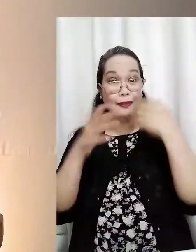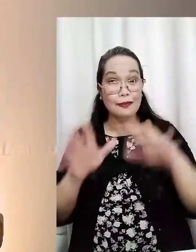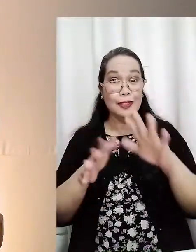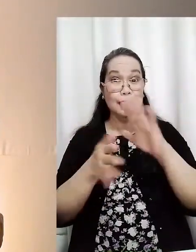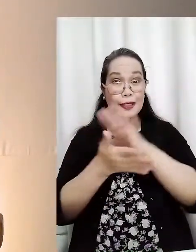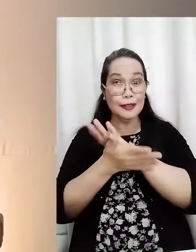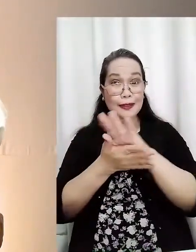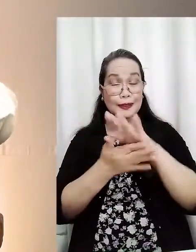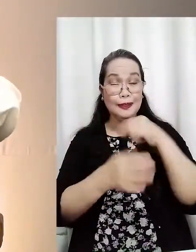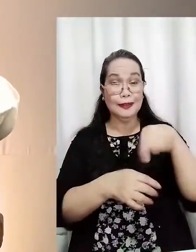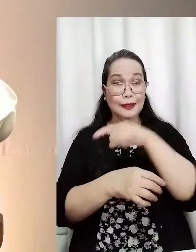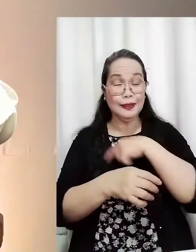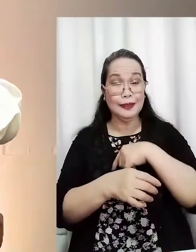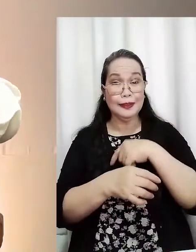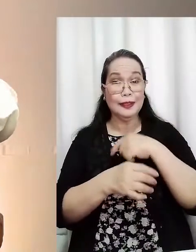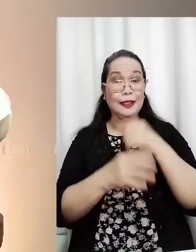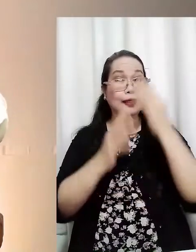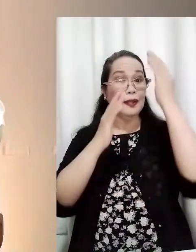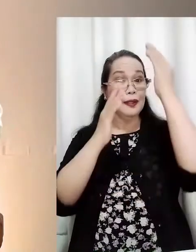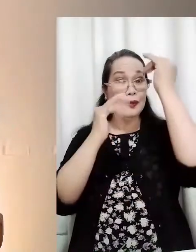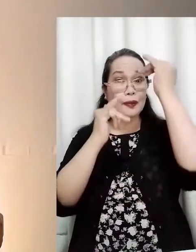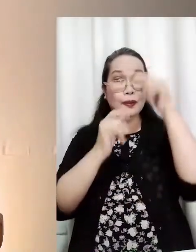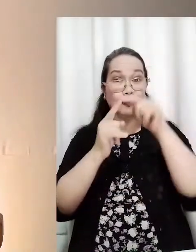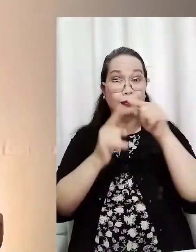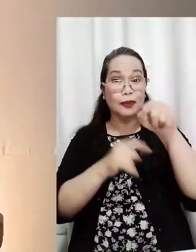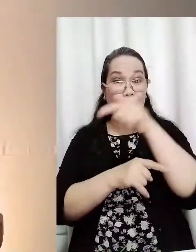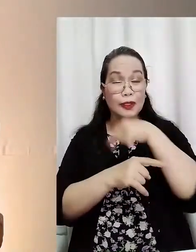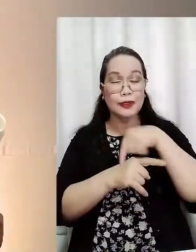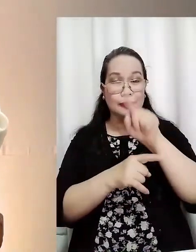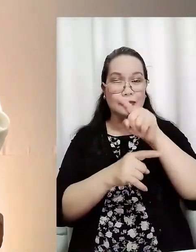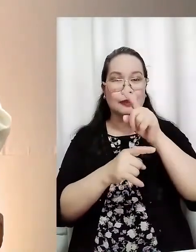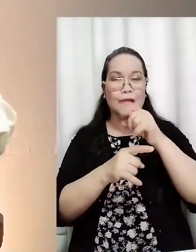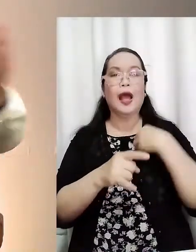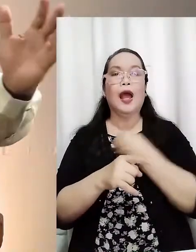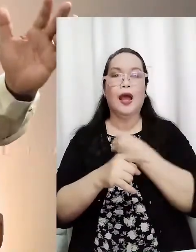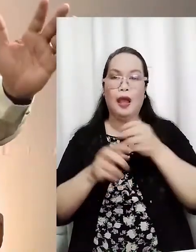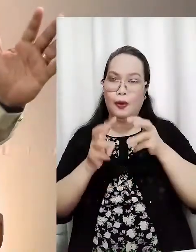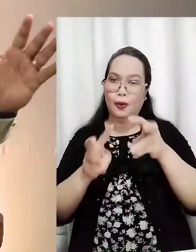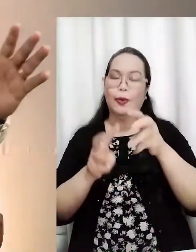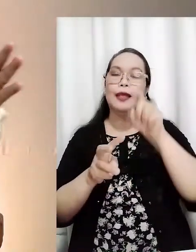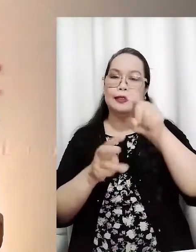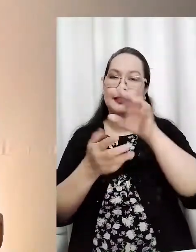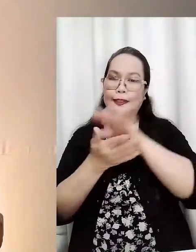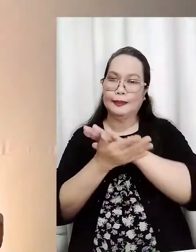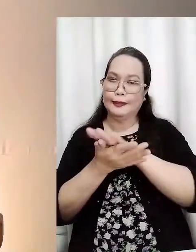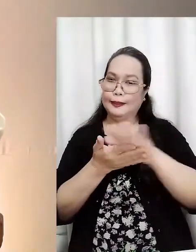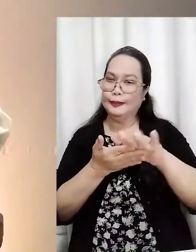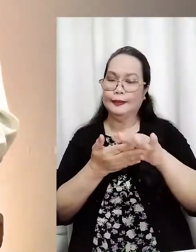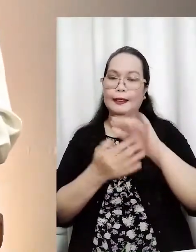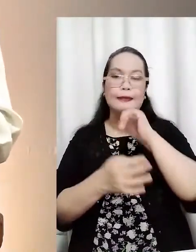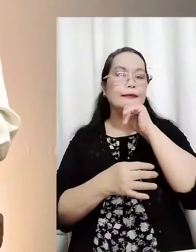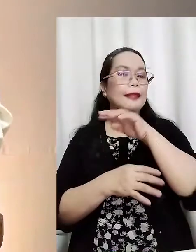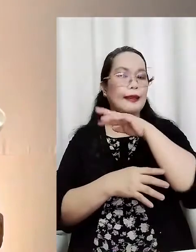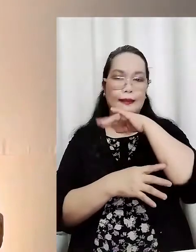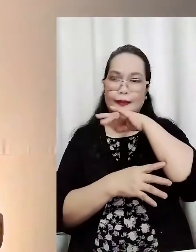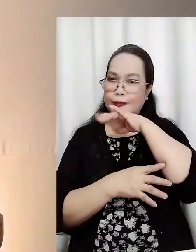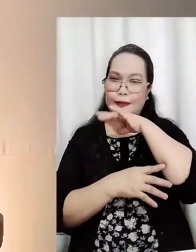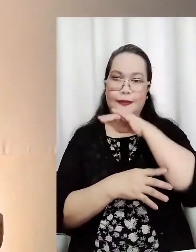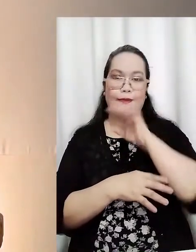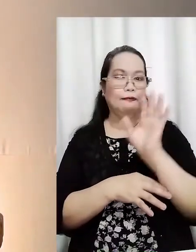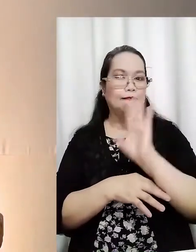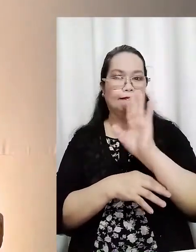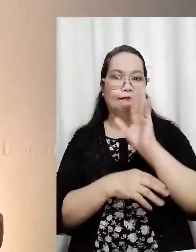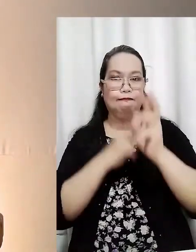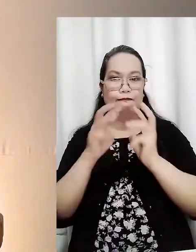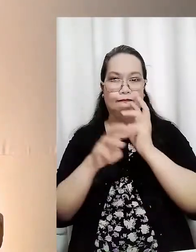expected of us to keep our ways pure, not contaminated by the world. Now, how do we